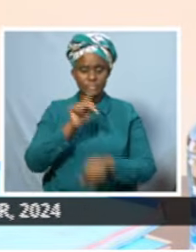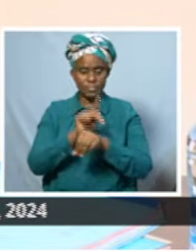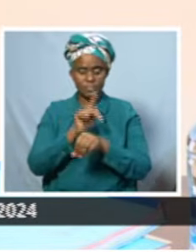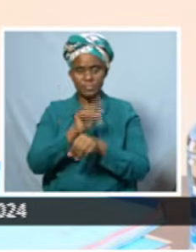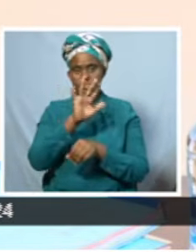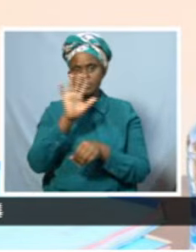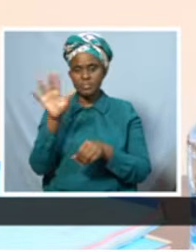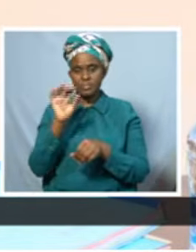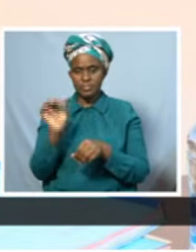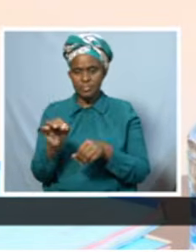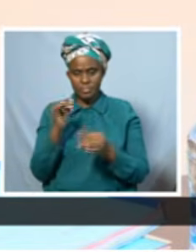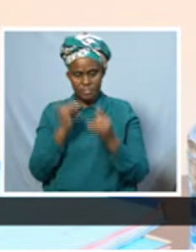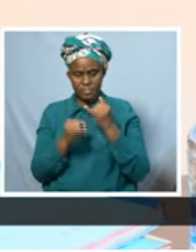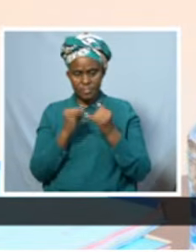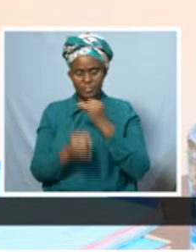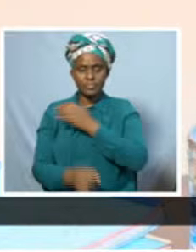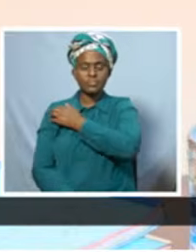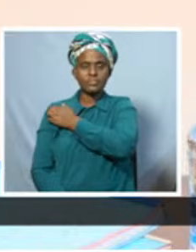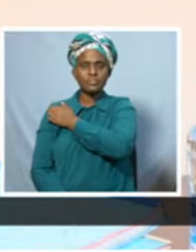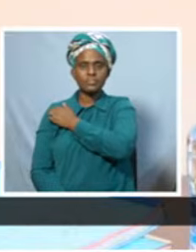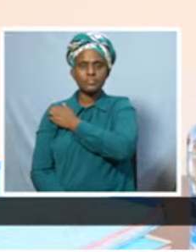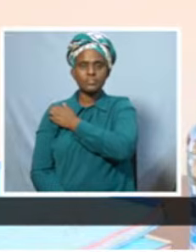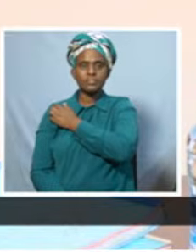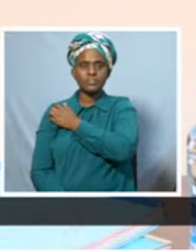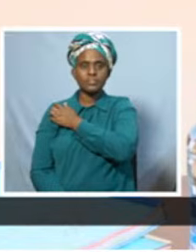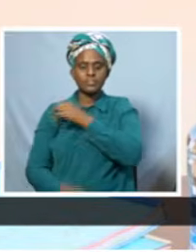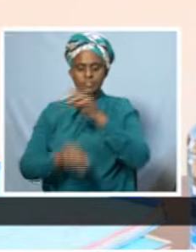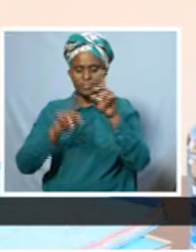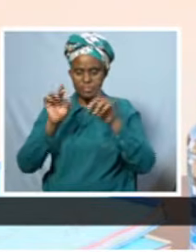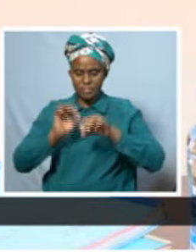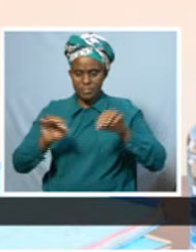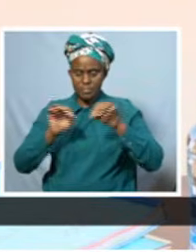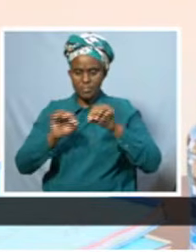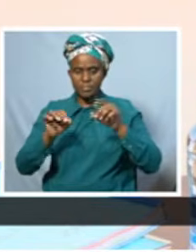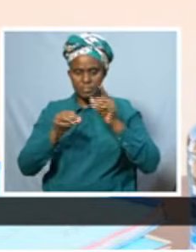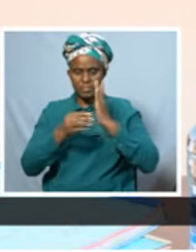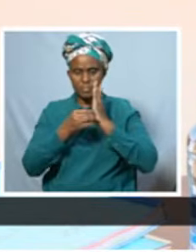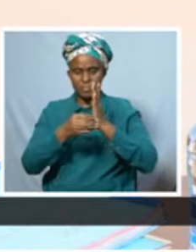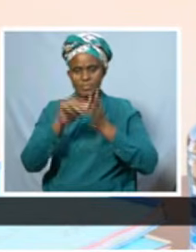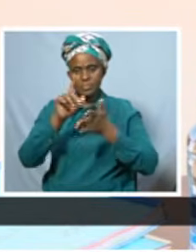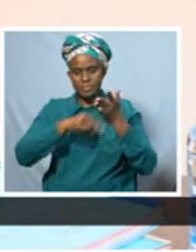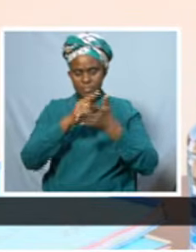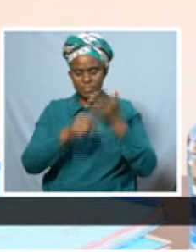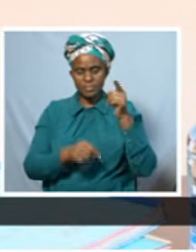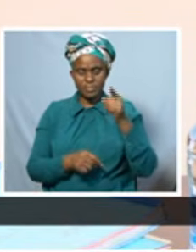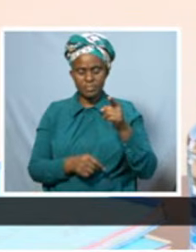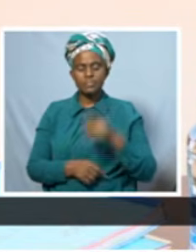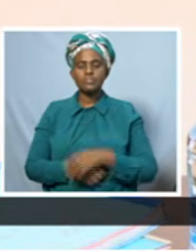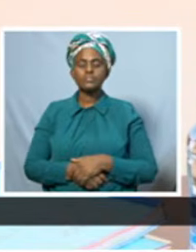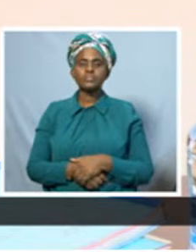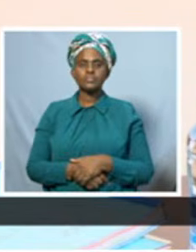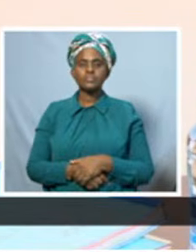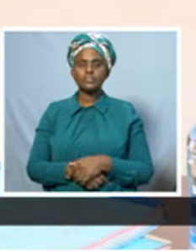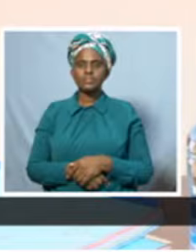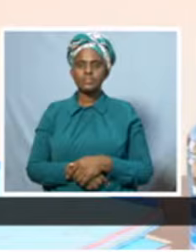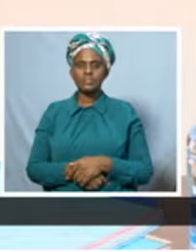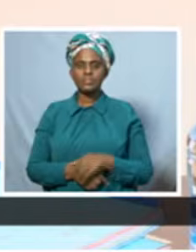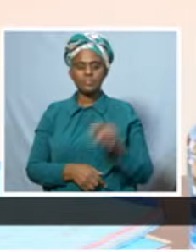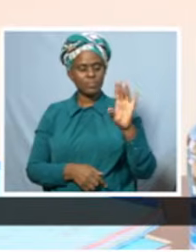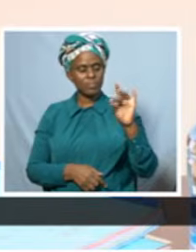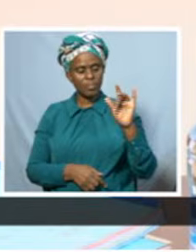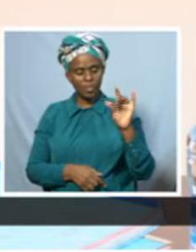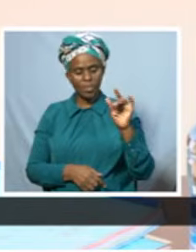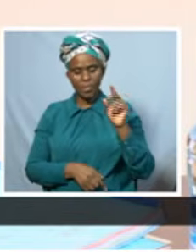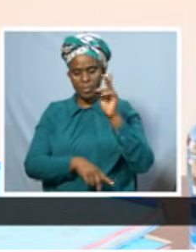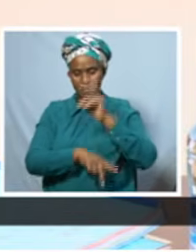at 55% complete. The non-performance of the contractor has led to the termination of contract. 18,